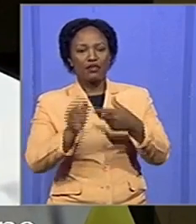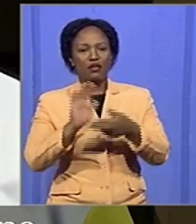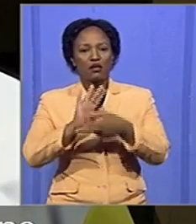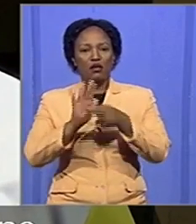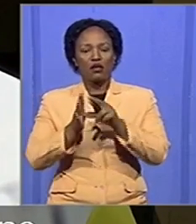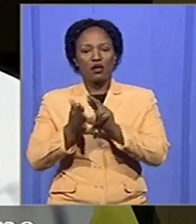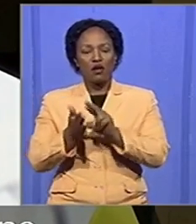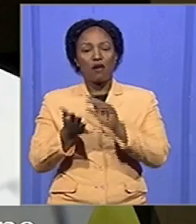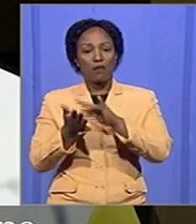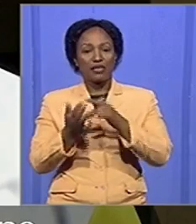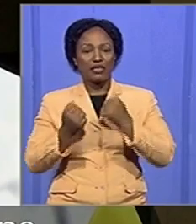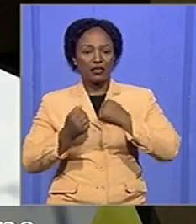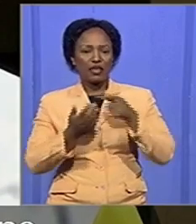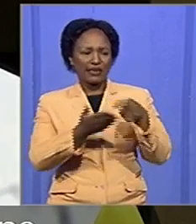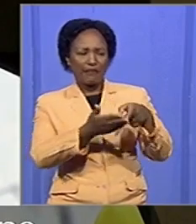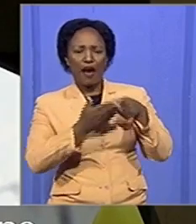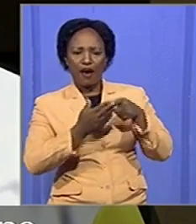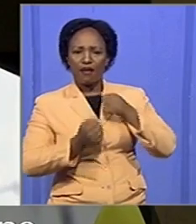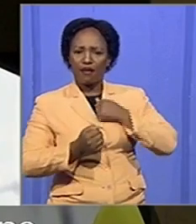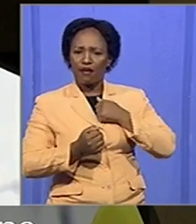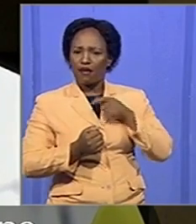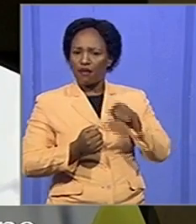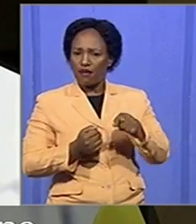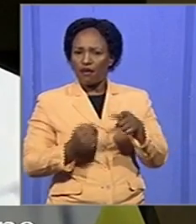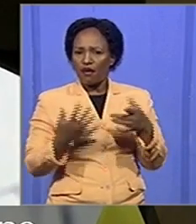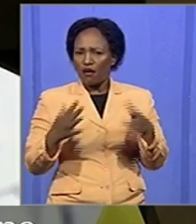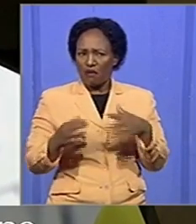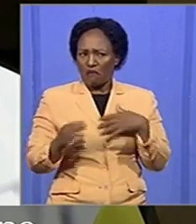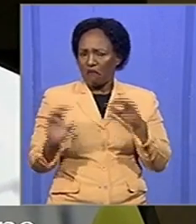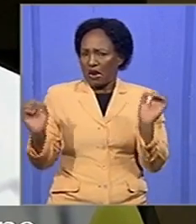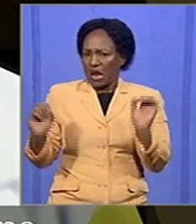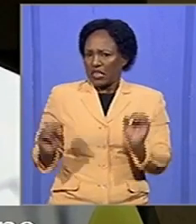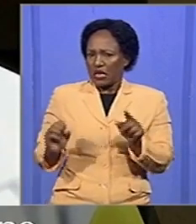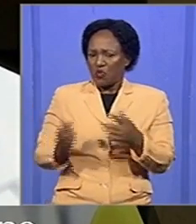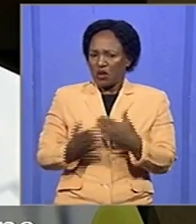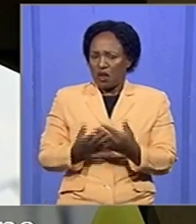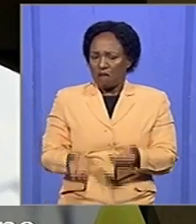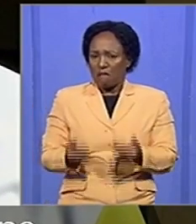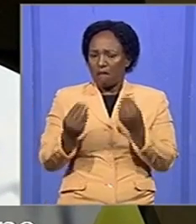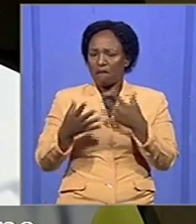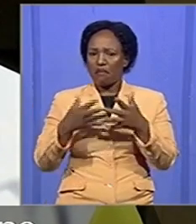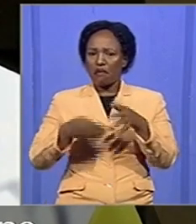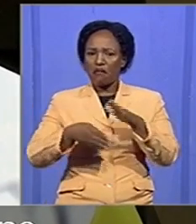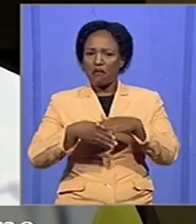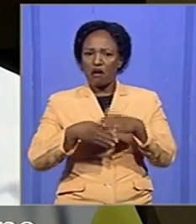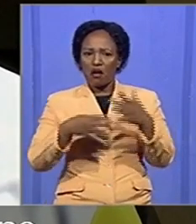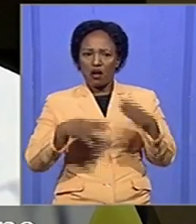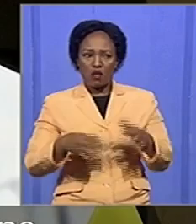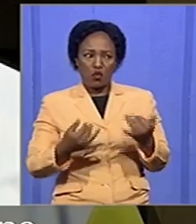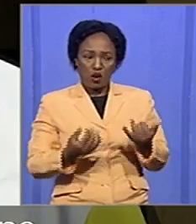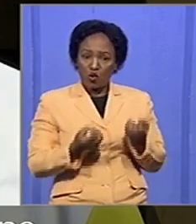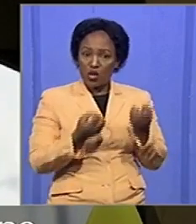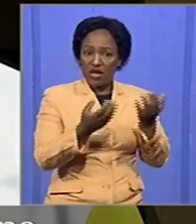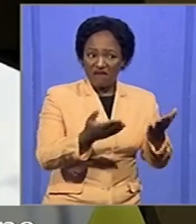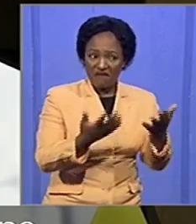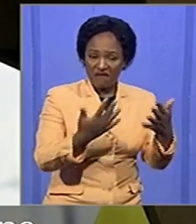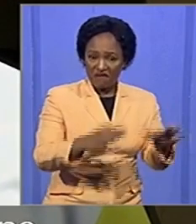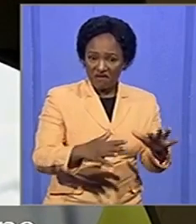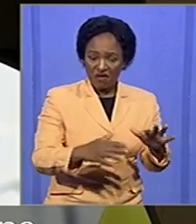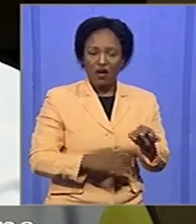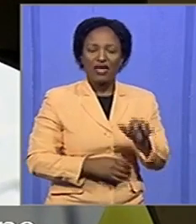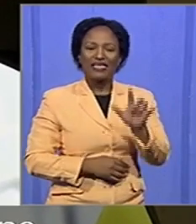position and our demand. I mean, we think that there's nothing, you'll never get anything reasonable other than what we're giving them. Giving